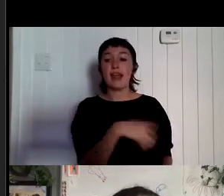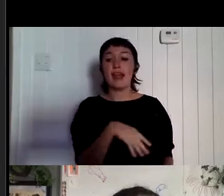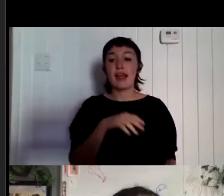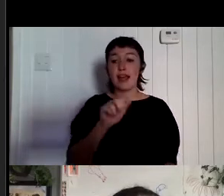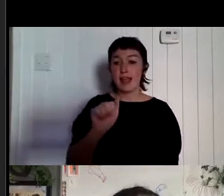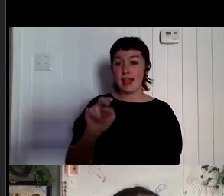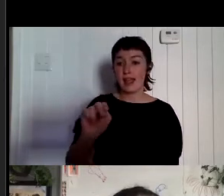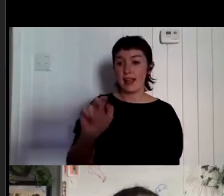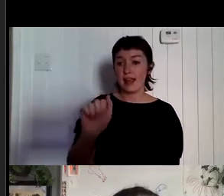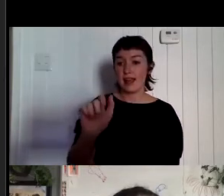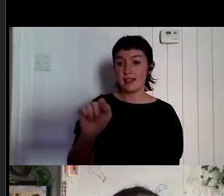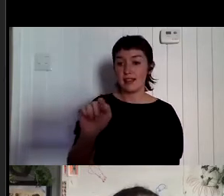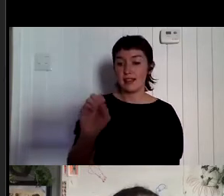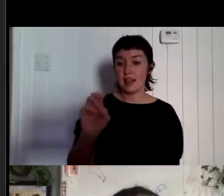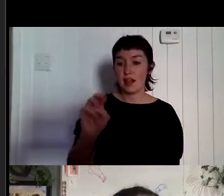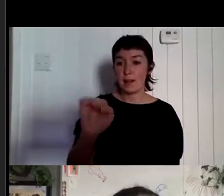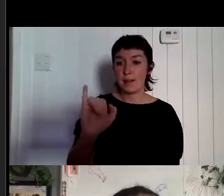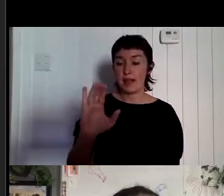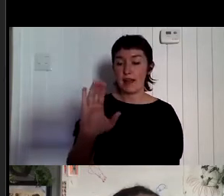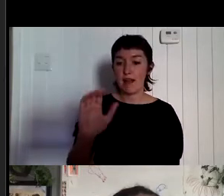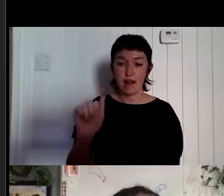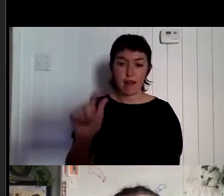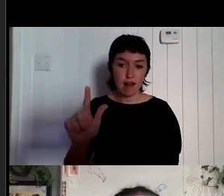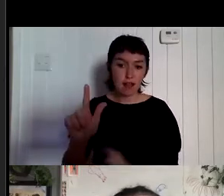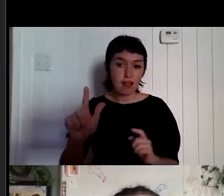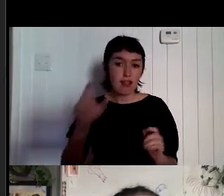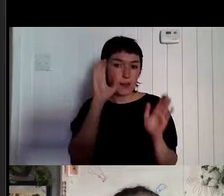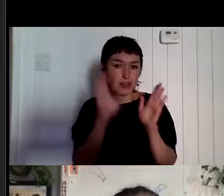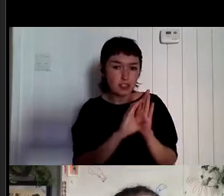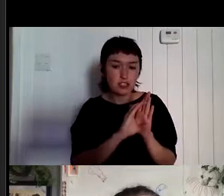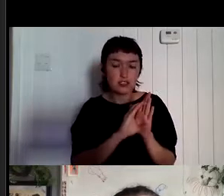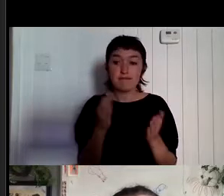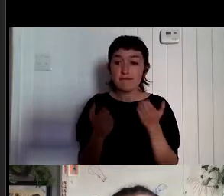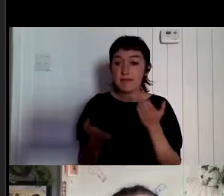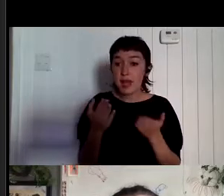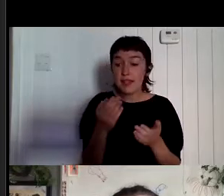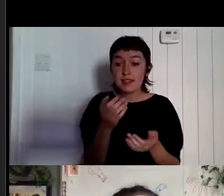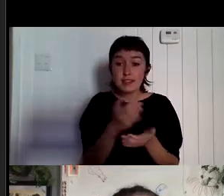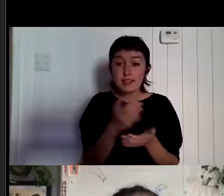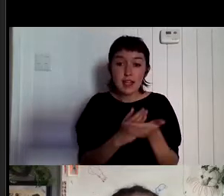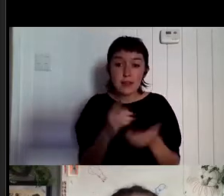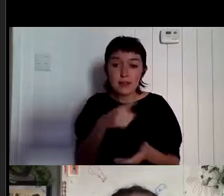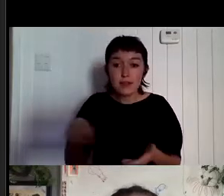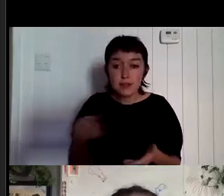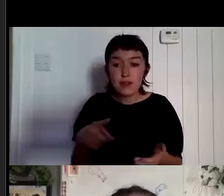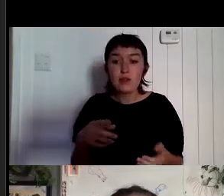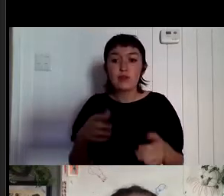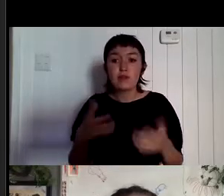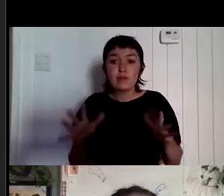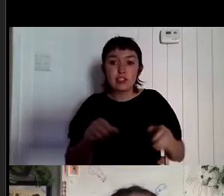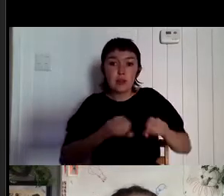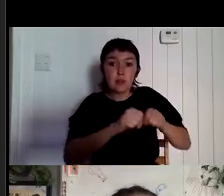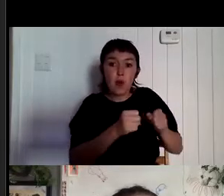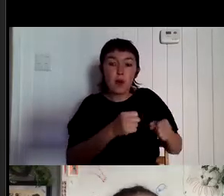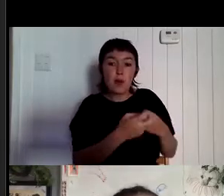of you out there who maybe have broken some bones or had other questions about what's going on inside of you may have even had